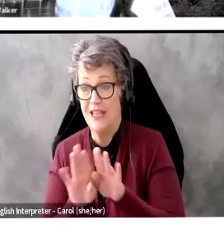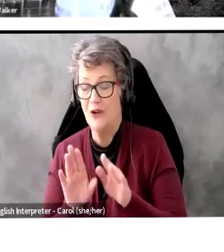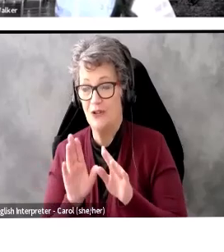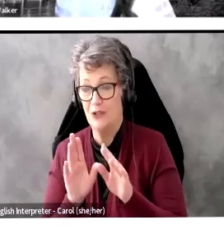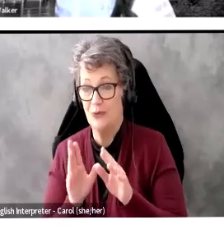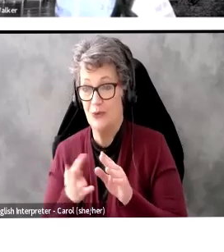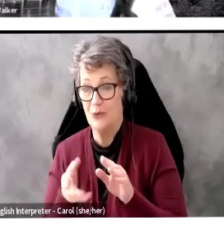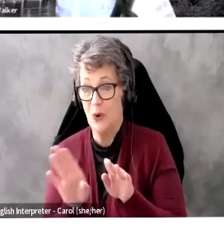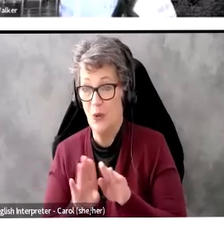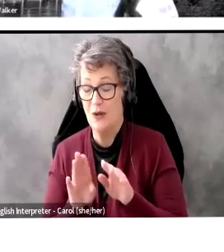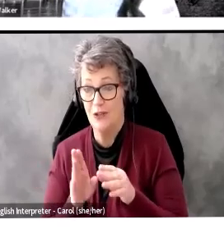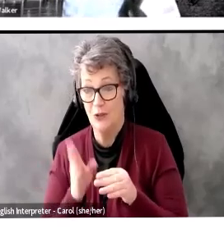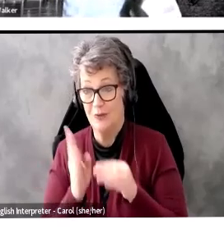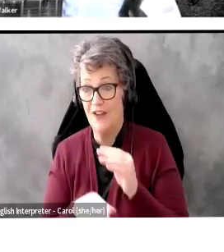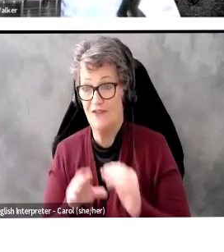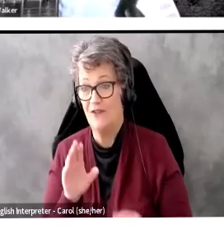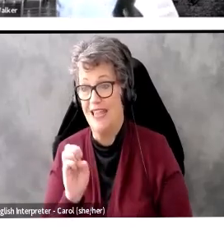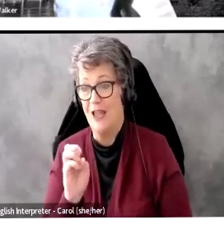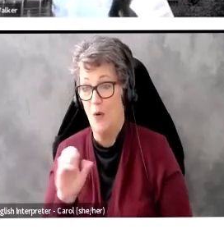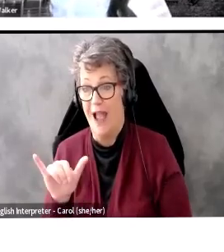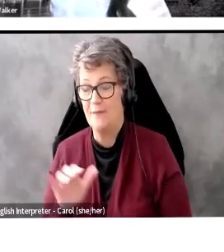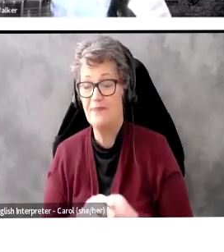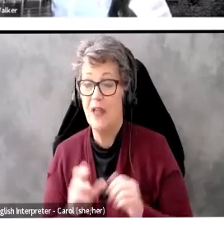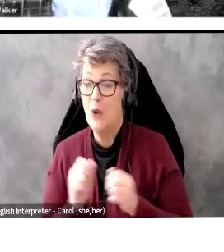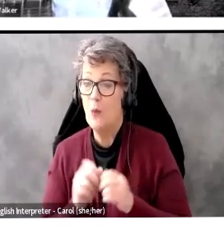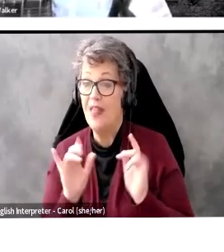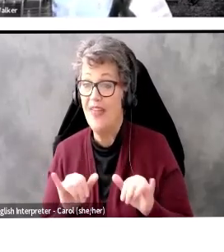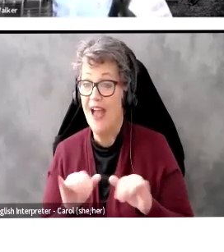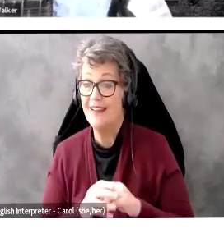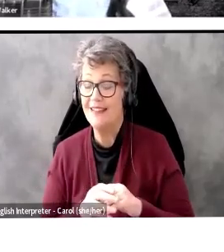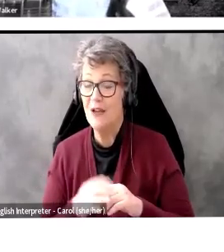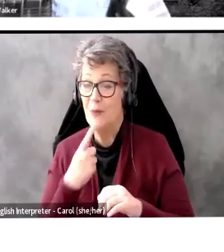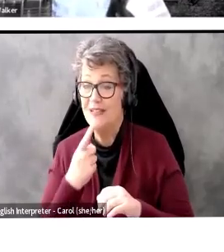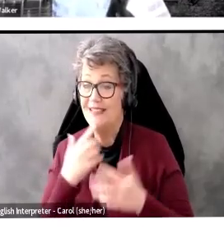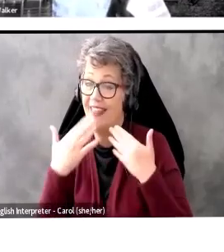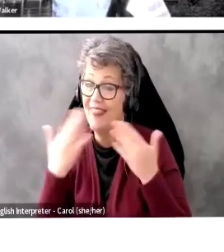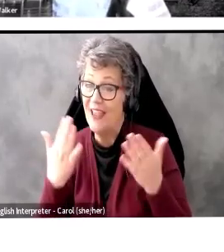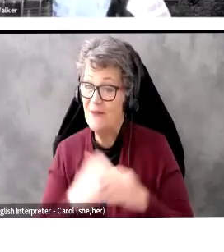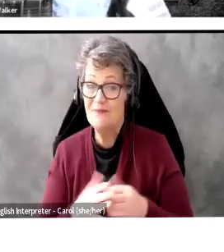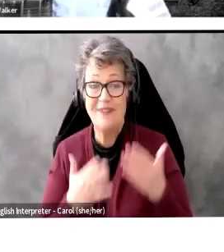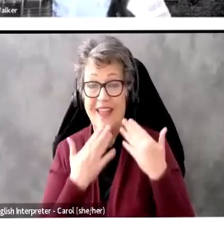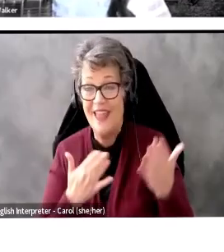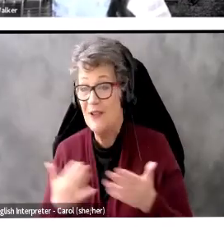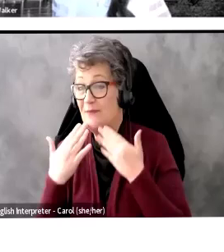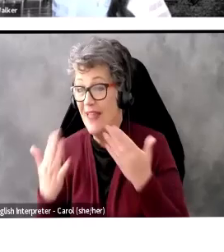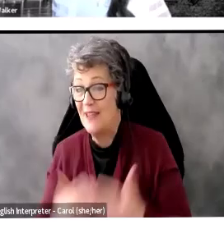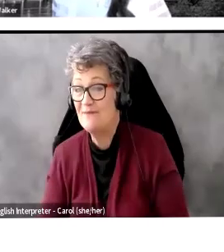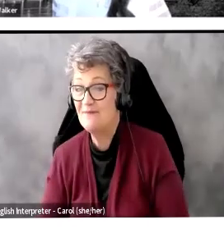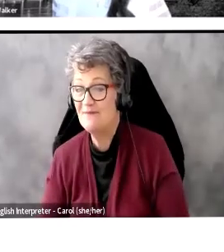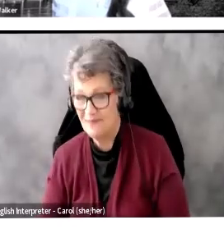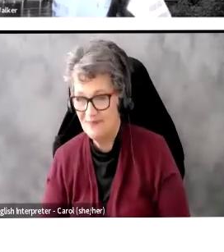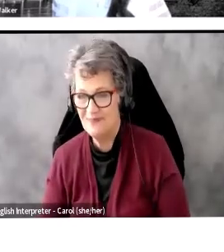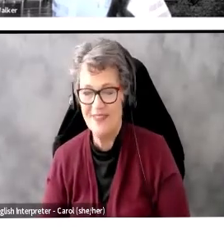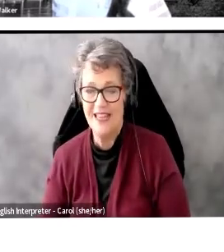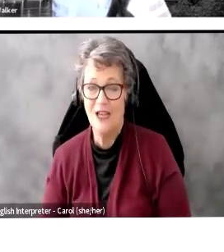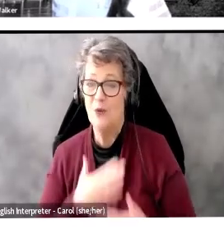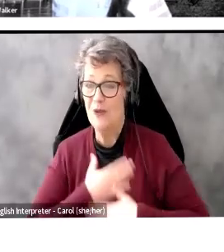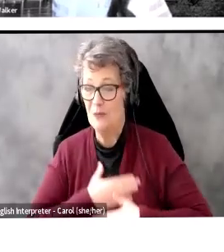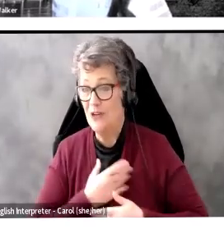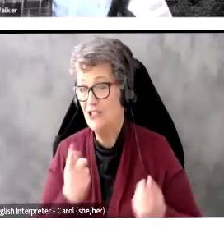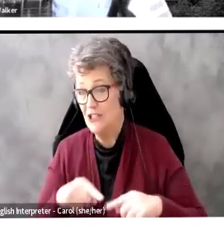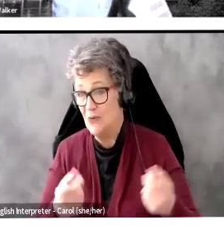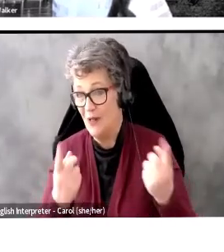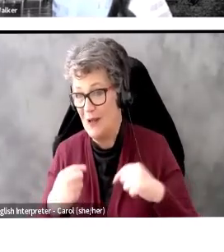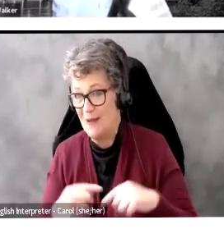EOY. With that, though, we say thank you, thank you, thank you. We appreciate you